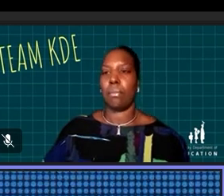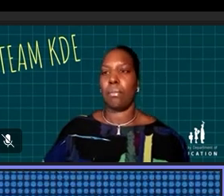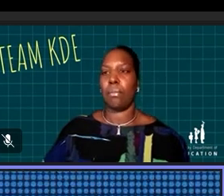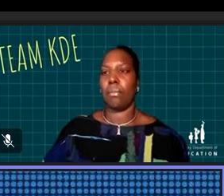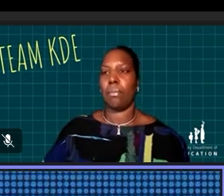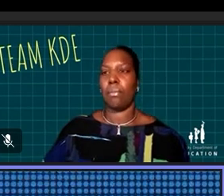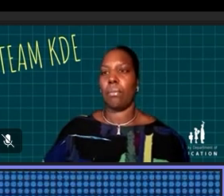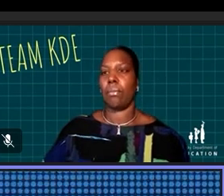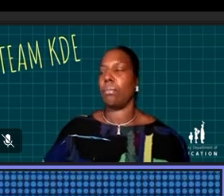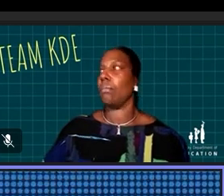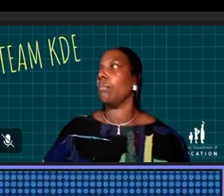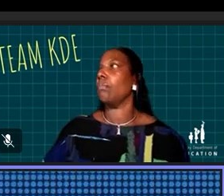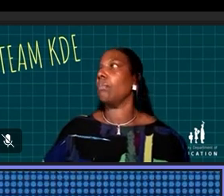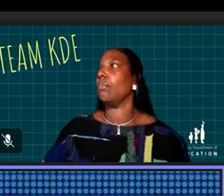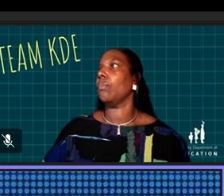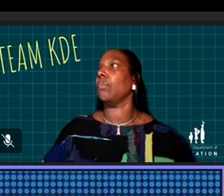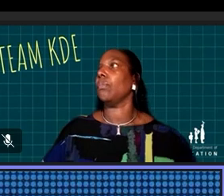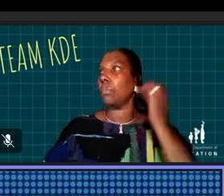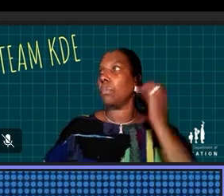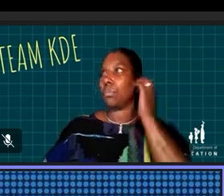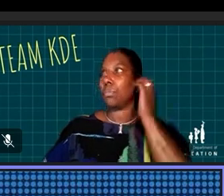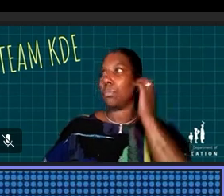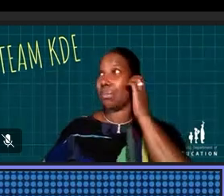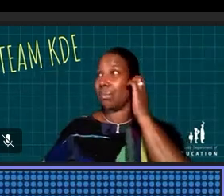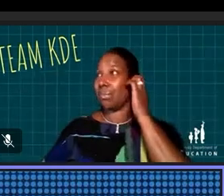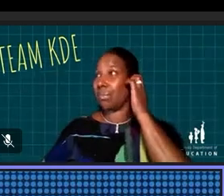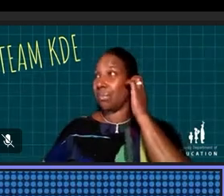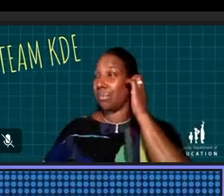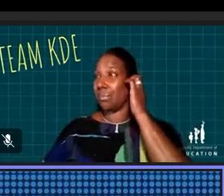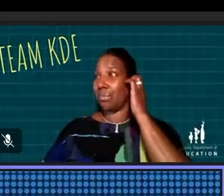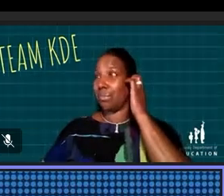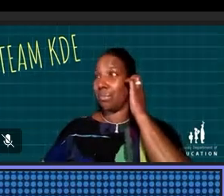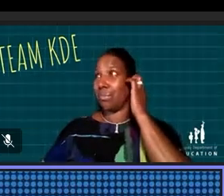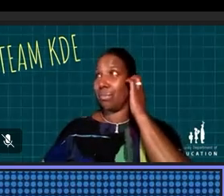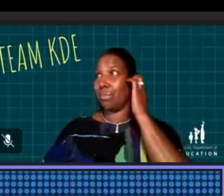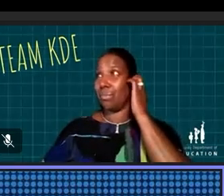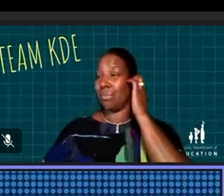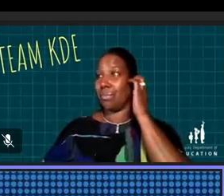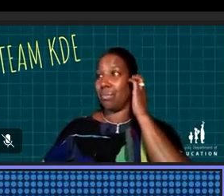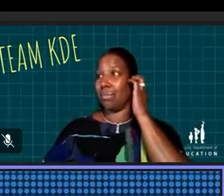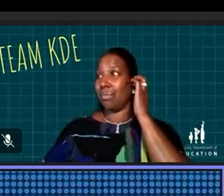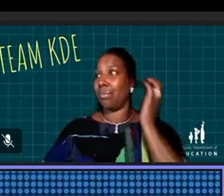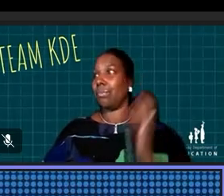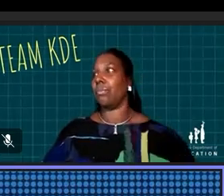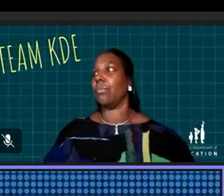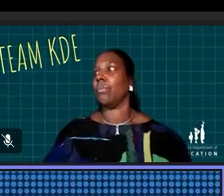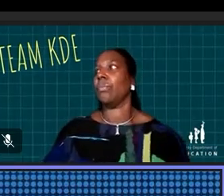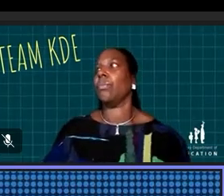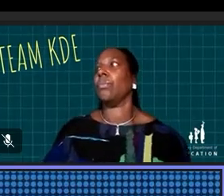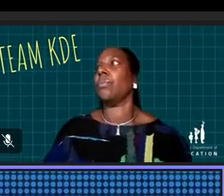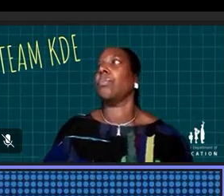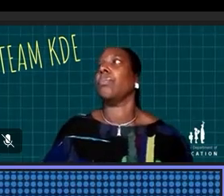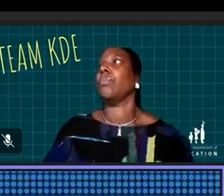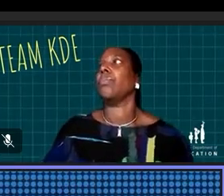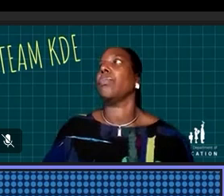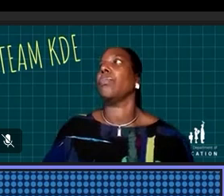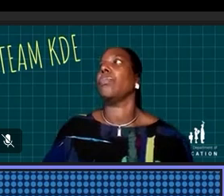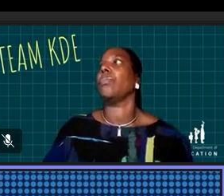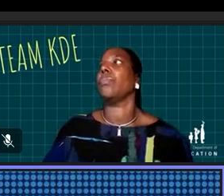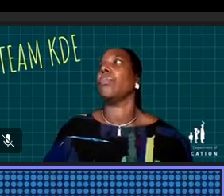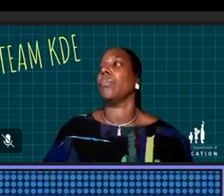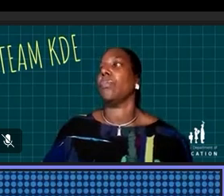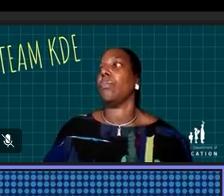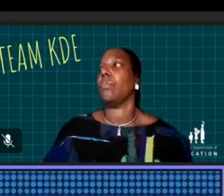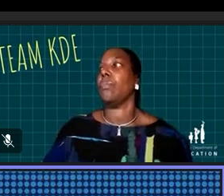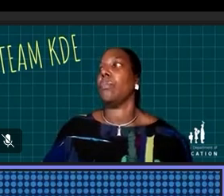and although we won't talk about state match funds because there are no state match funds from state